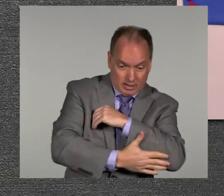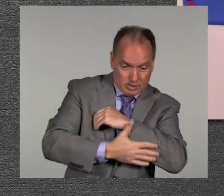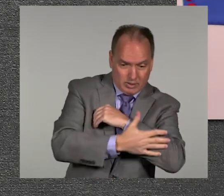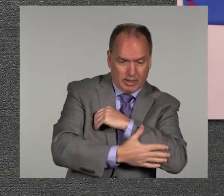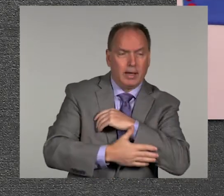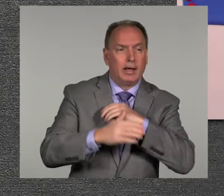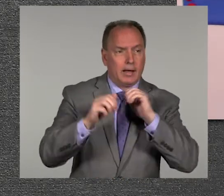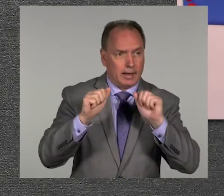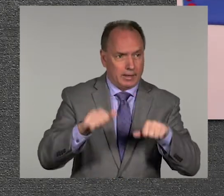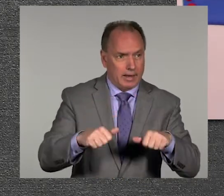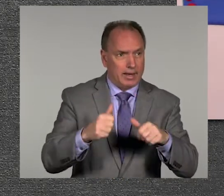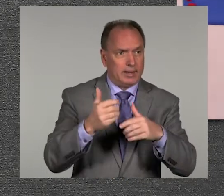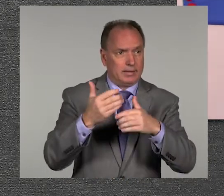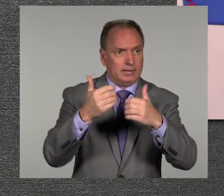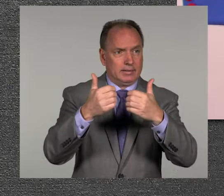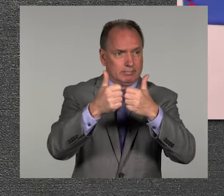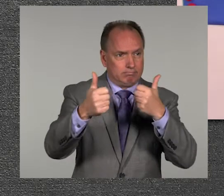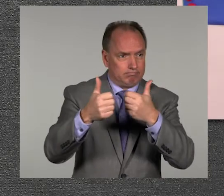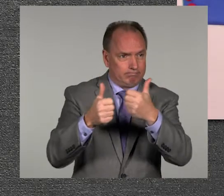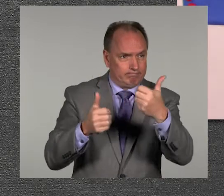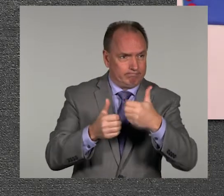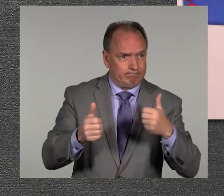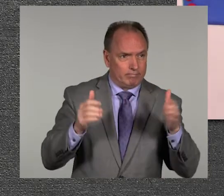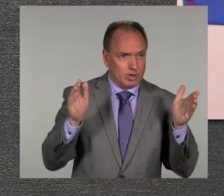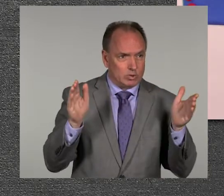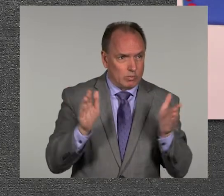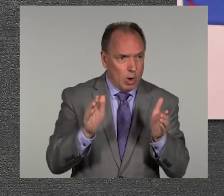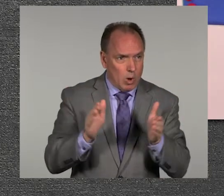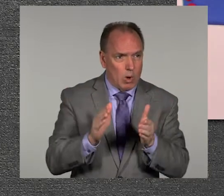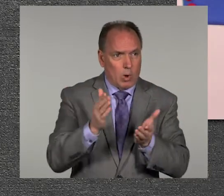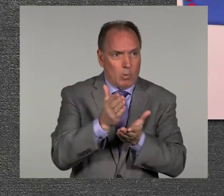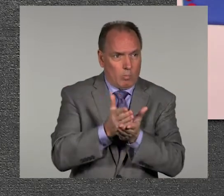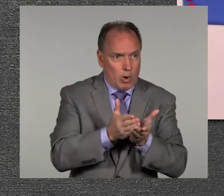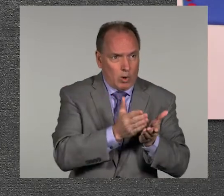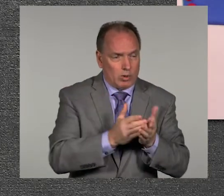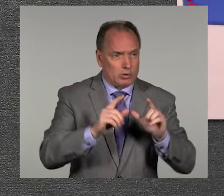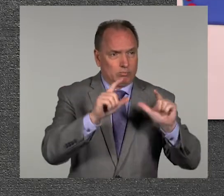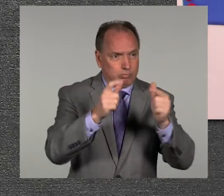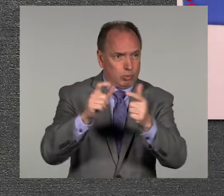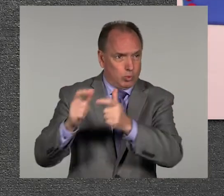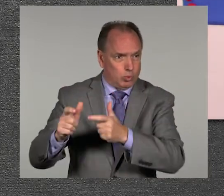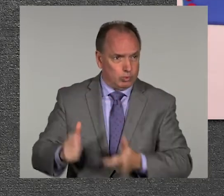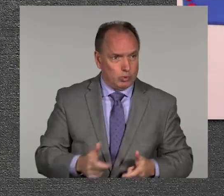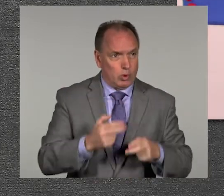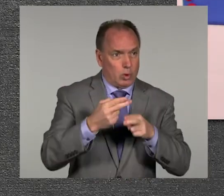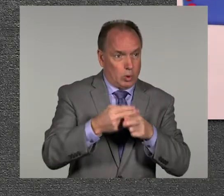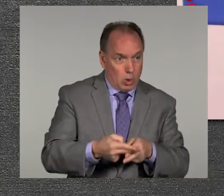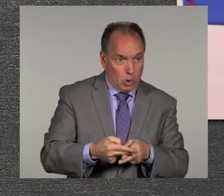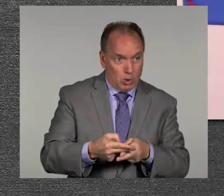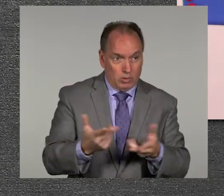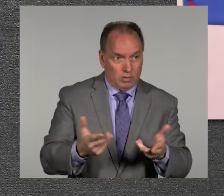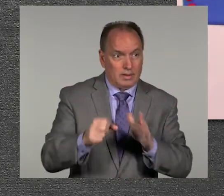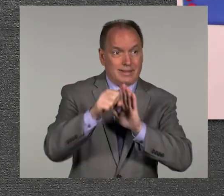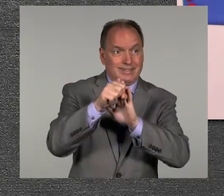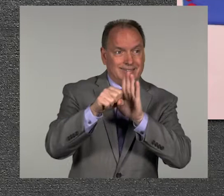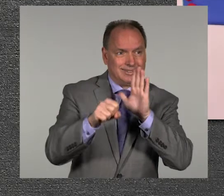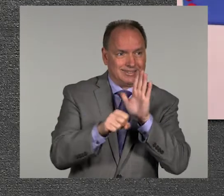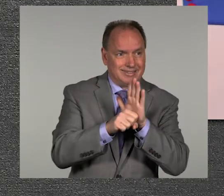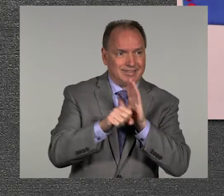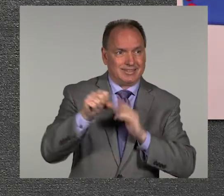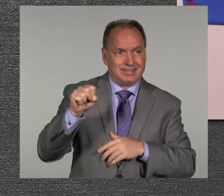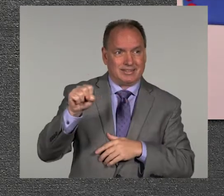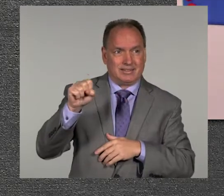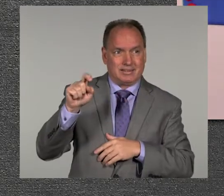country can be divided into smaller parts, which are called states. Okay, so